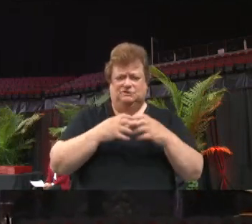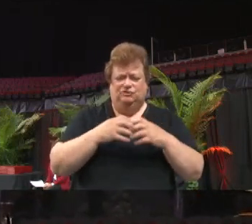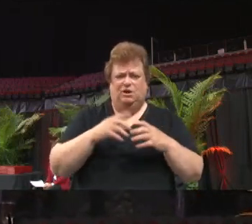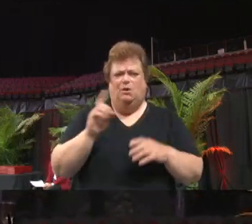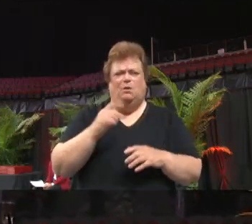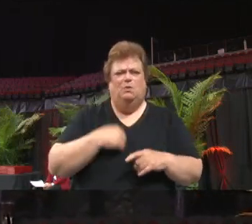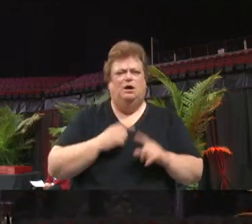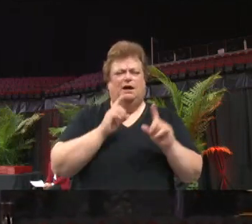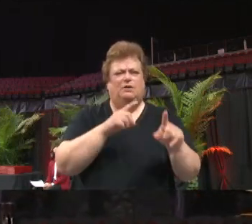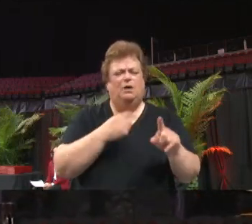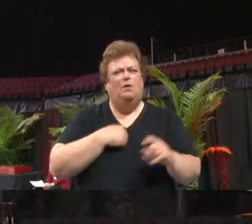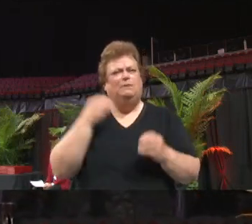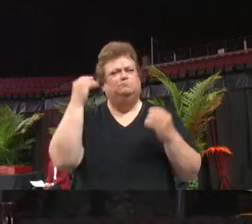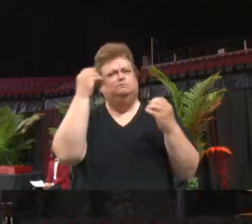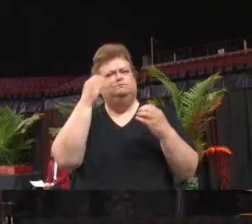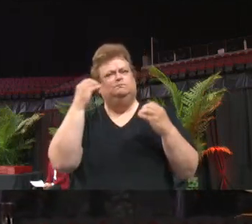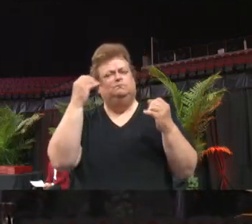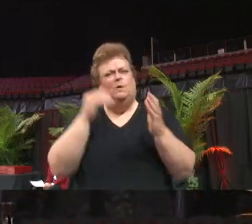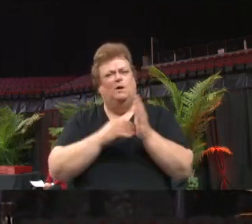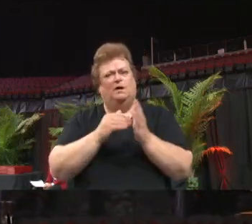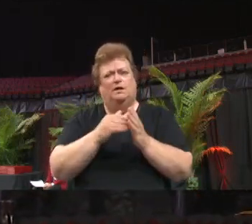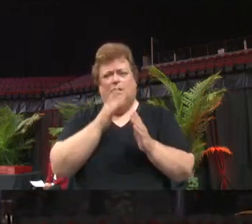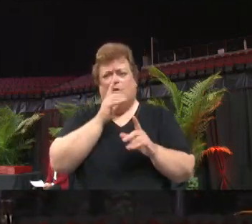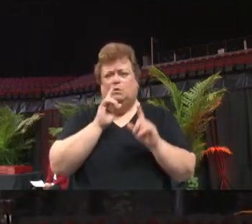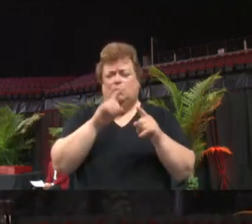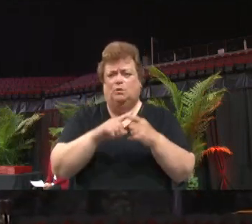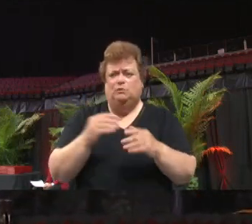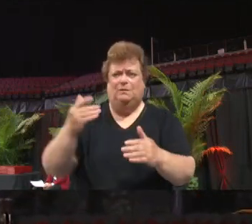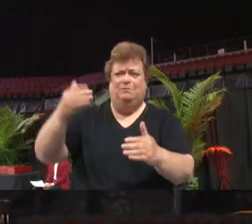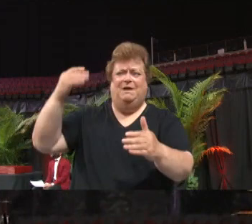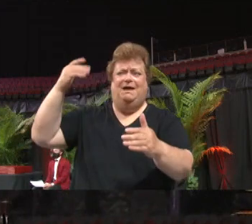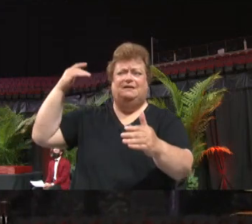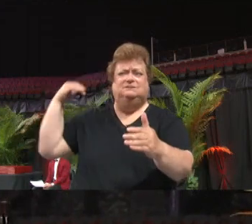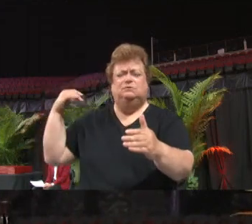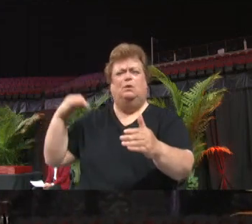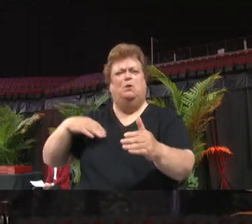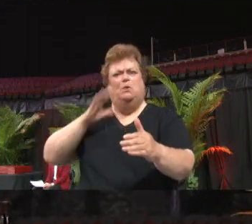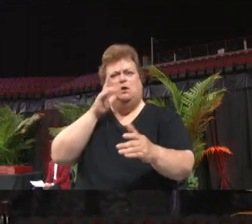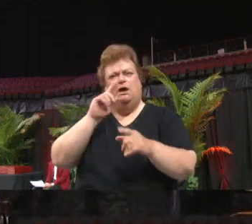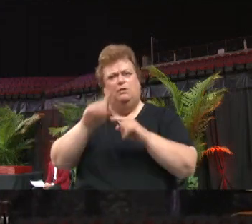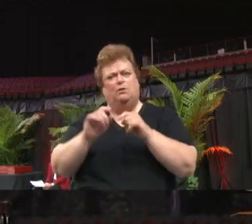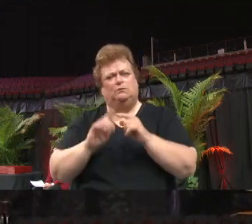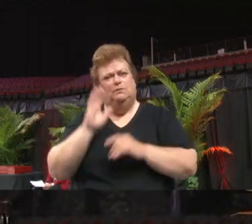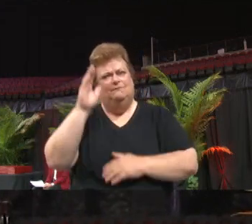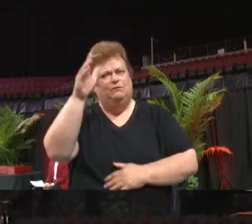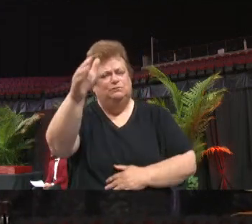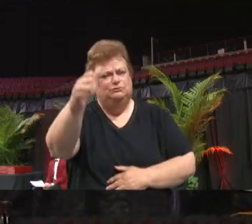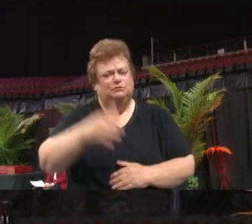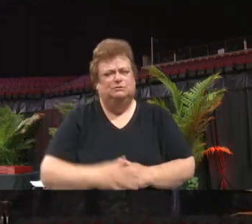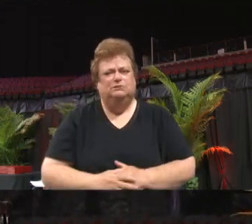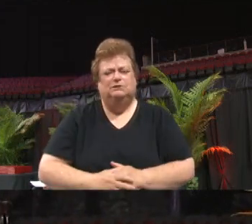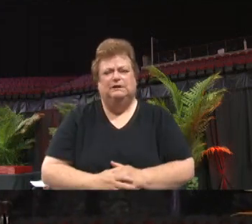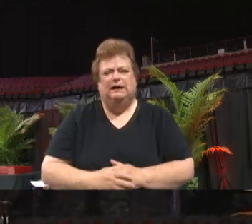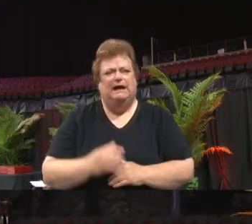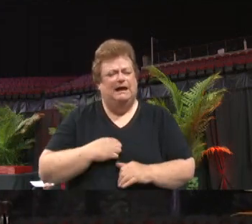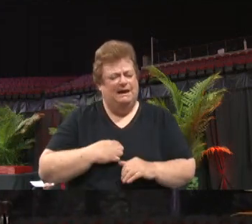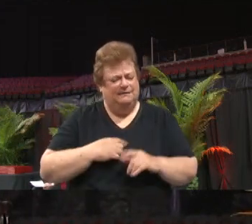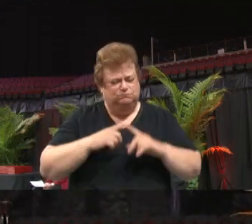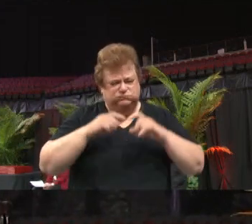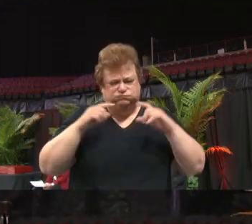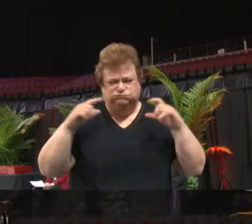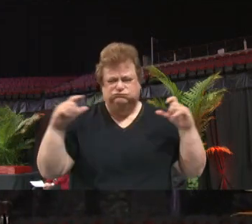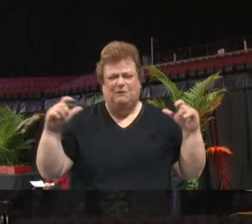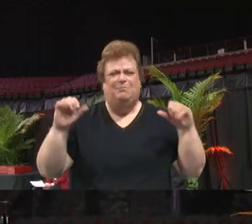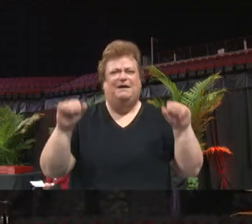head all the time. Would I go to the distant past or maybe even to the future? There are infinite possibilities that I can't even